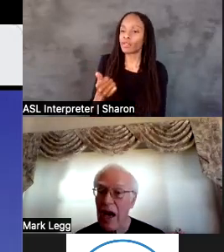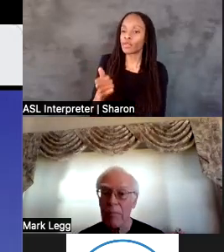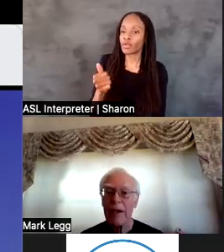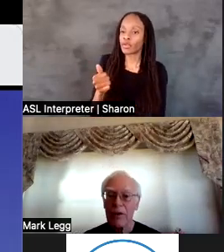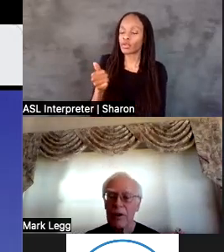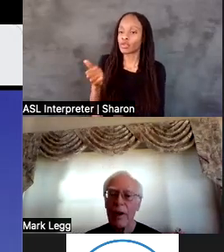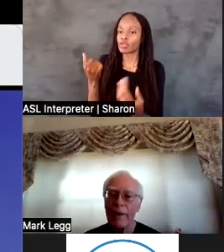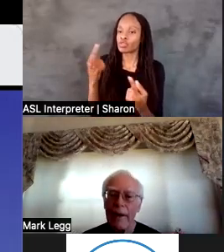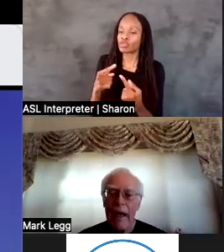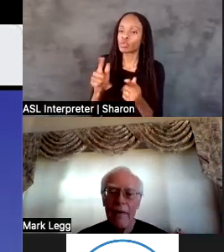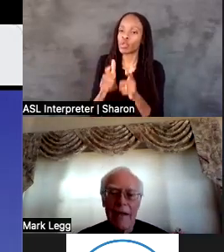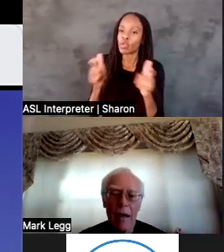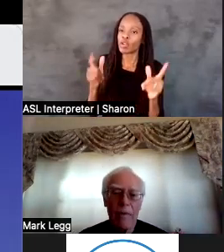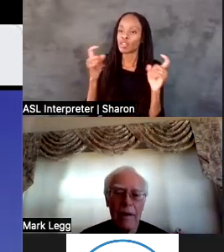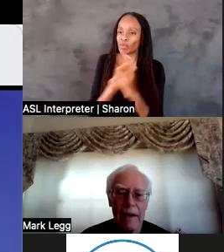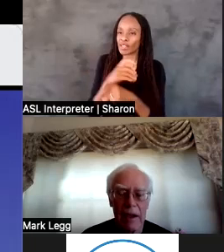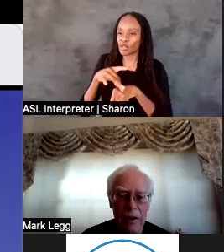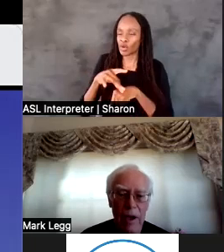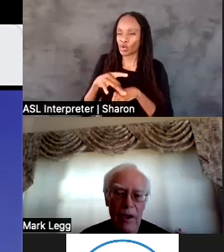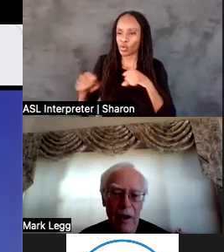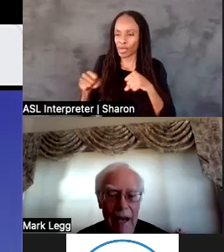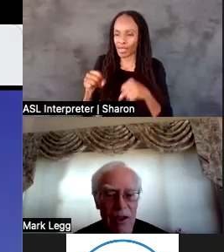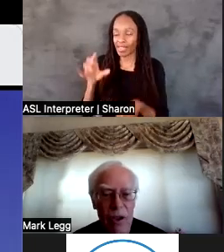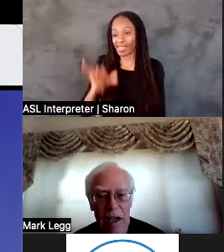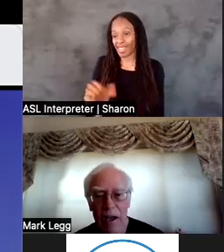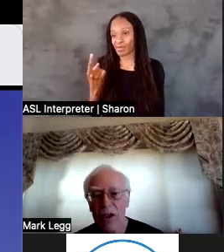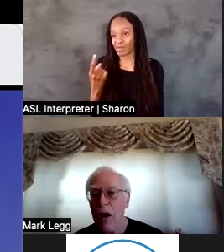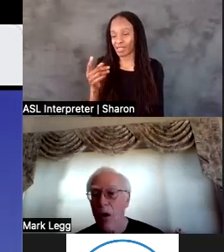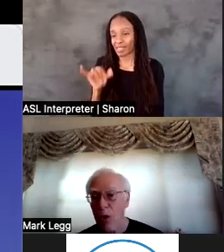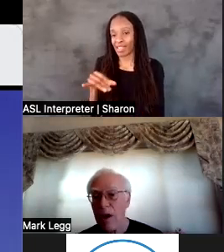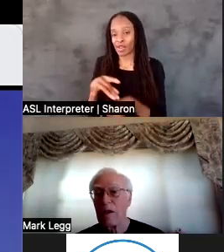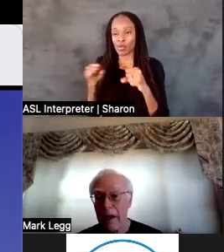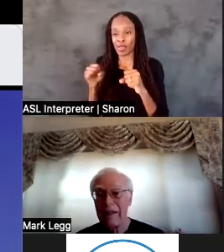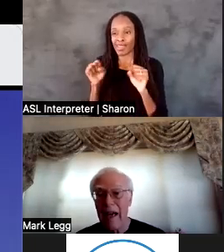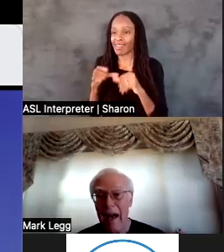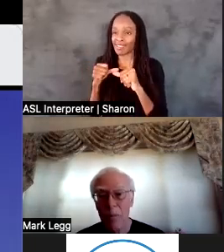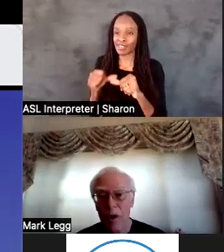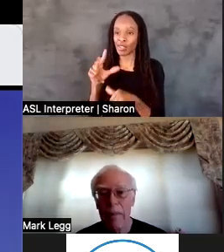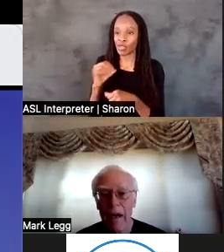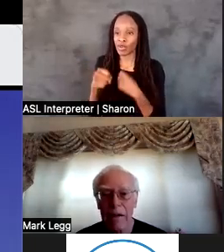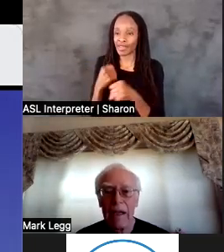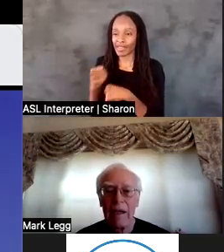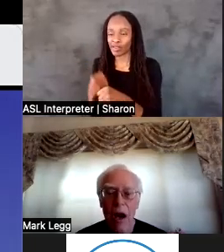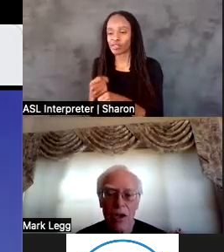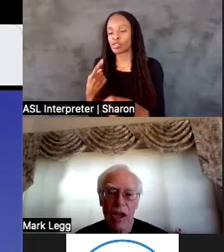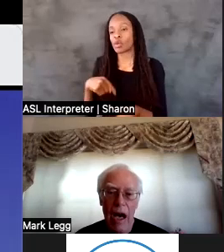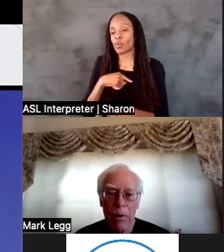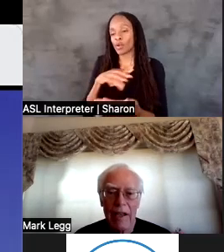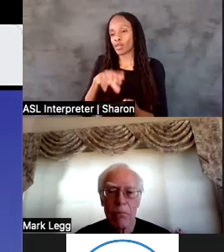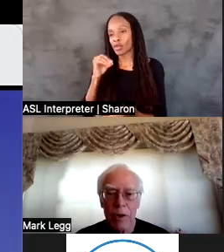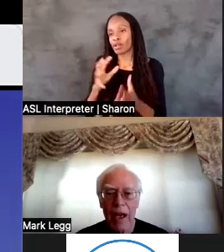large complex earthquakes. And that's something that in the earthquakes in the last 30 years, we're learning a lot more about